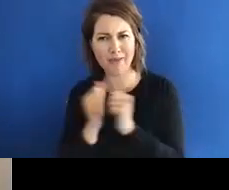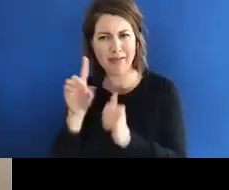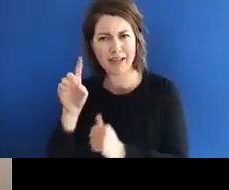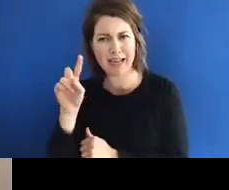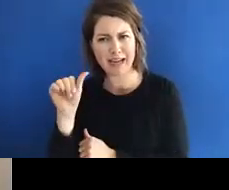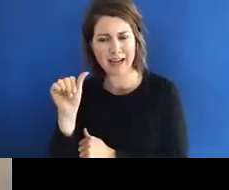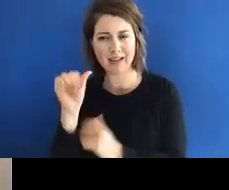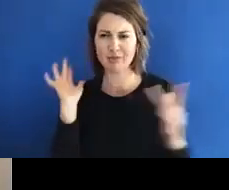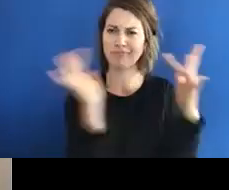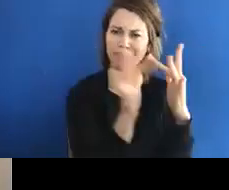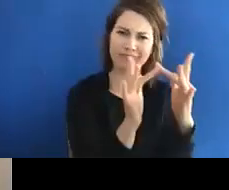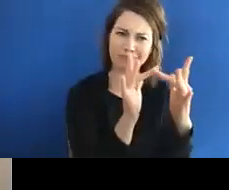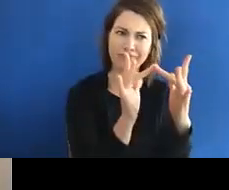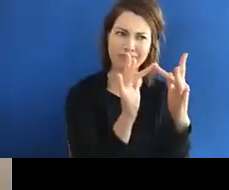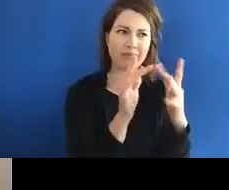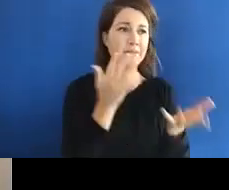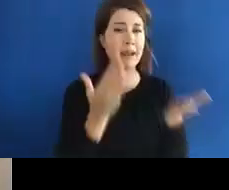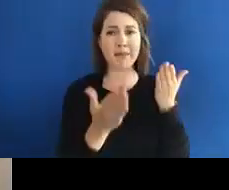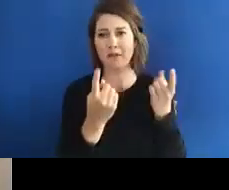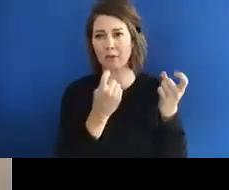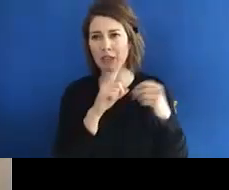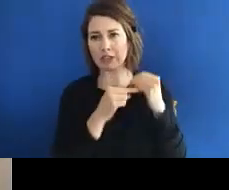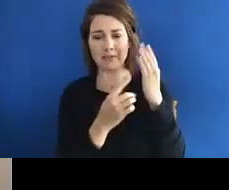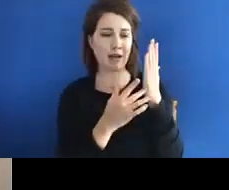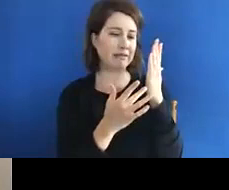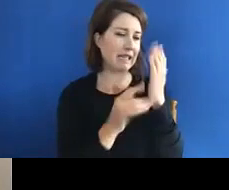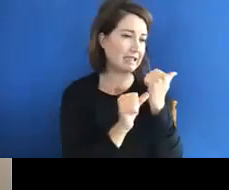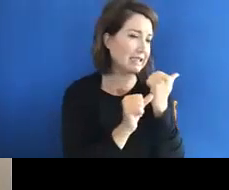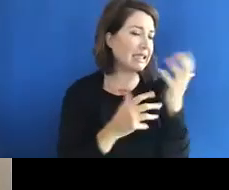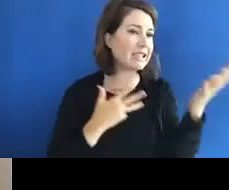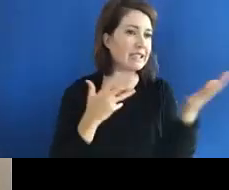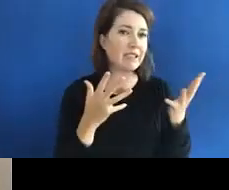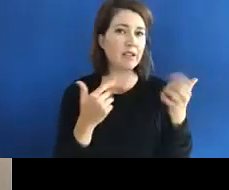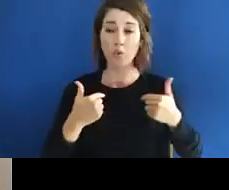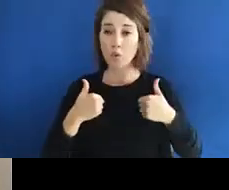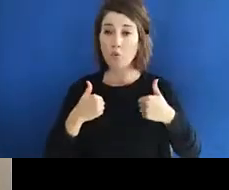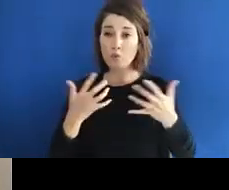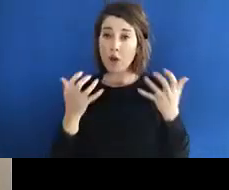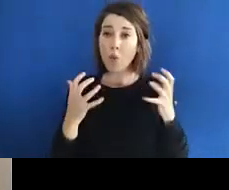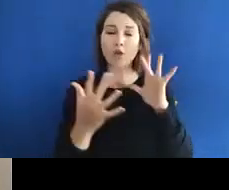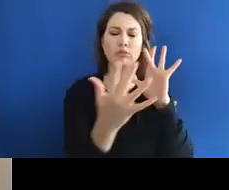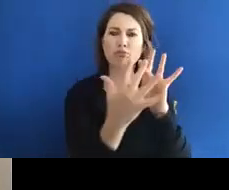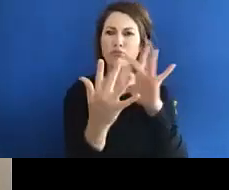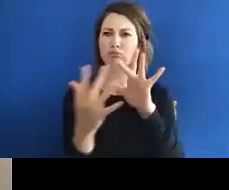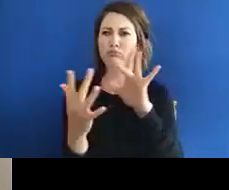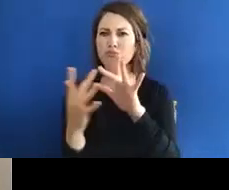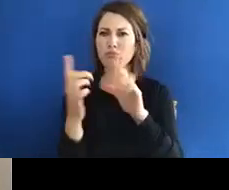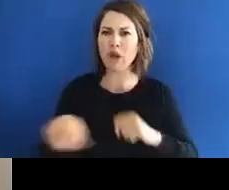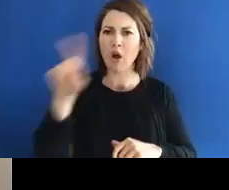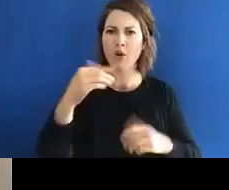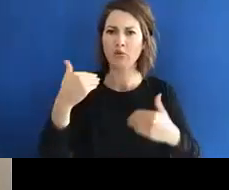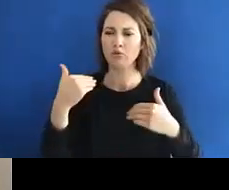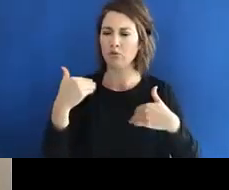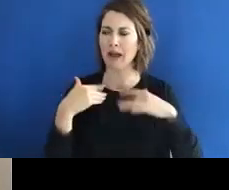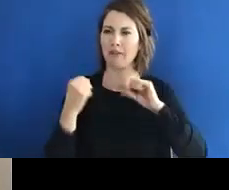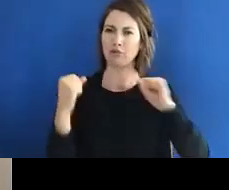questions or requests for technical assistance. We want to remain in contact with you and keep our strong relationships going.